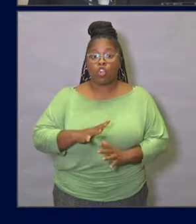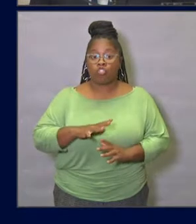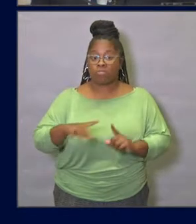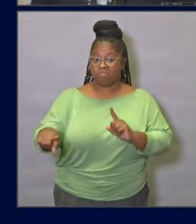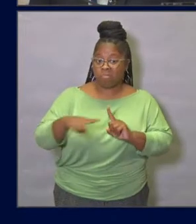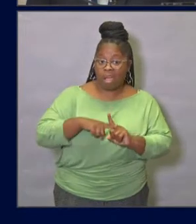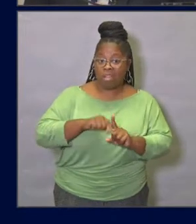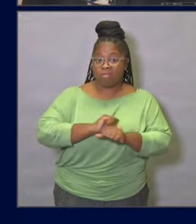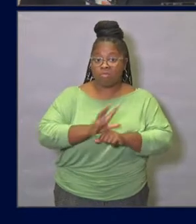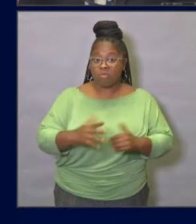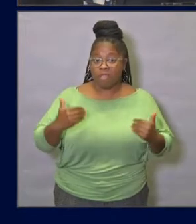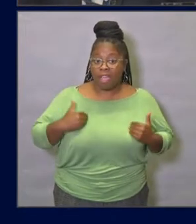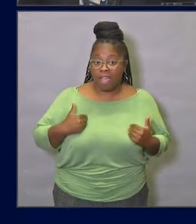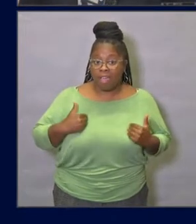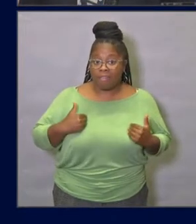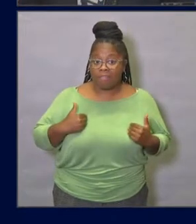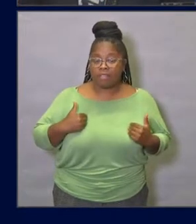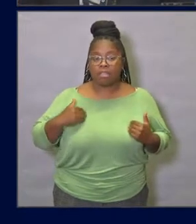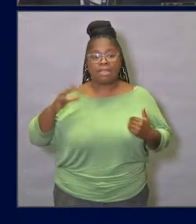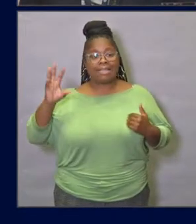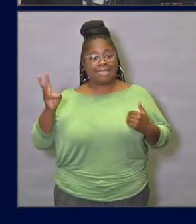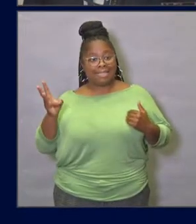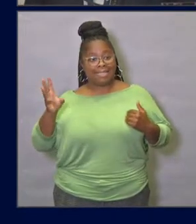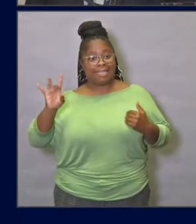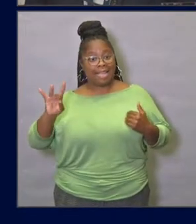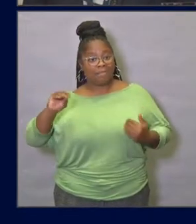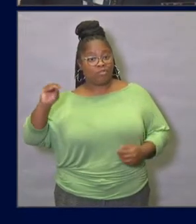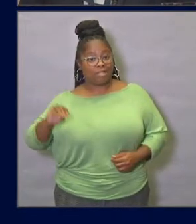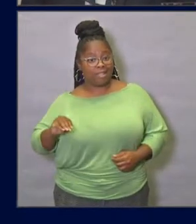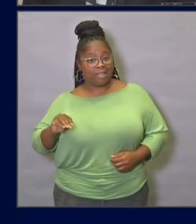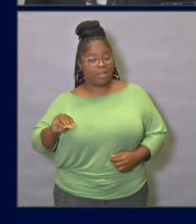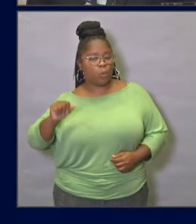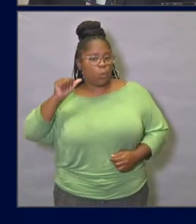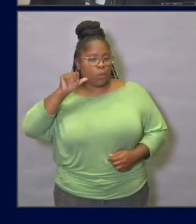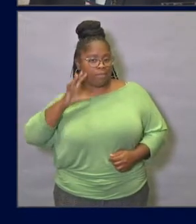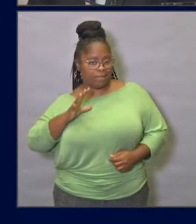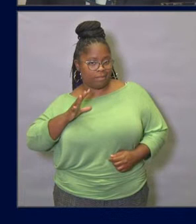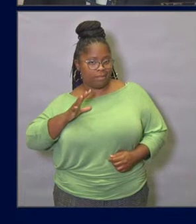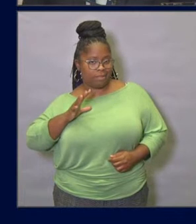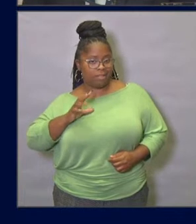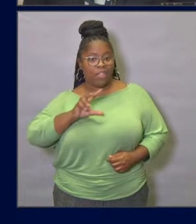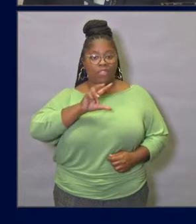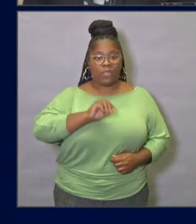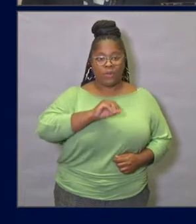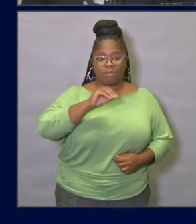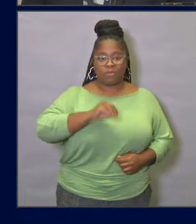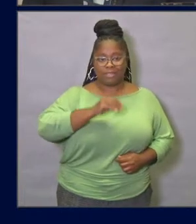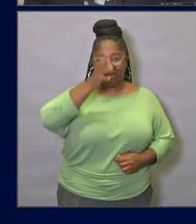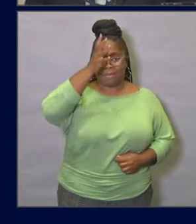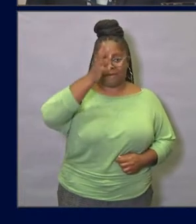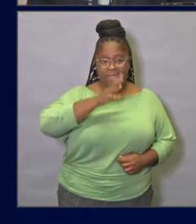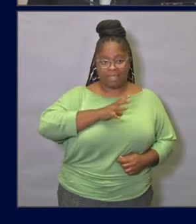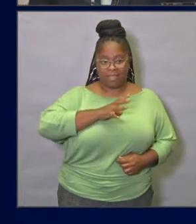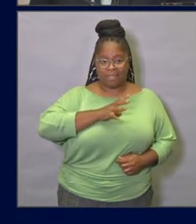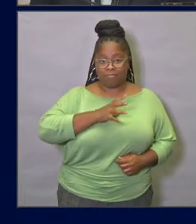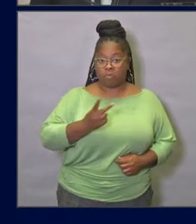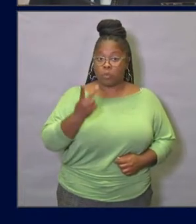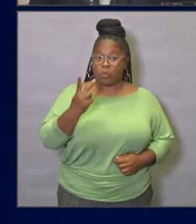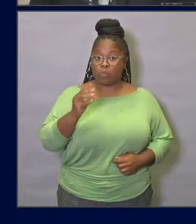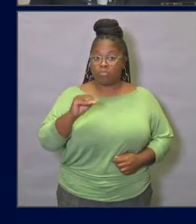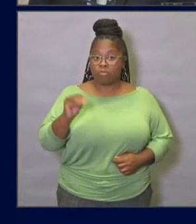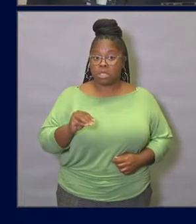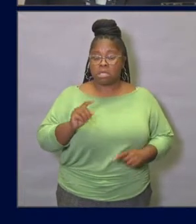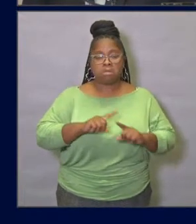for COVID-19, about 68%, are women, 30% are men, and 2% identified with